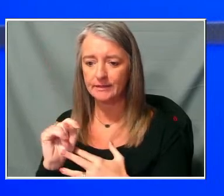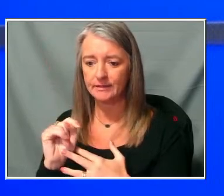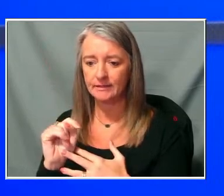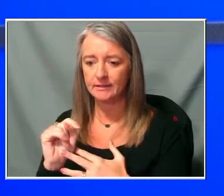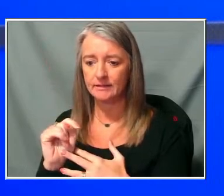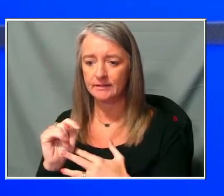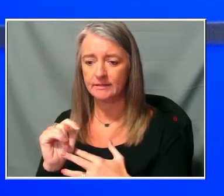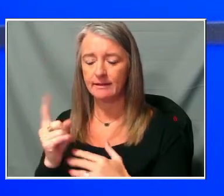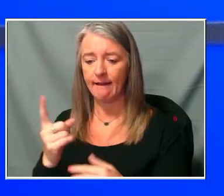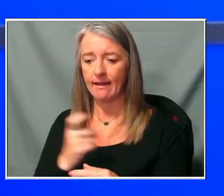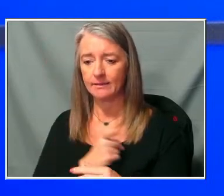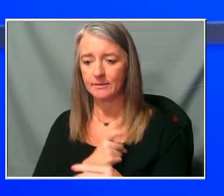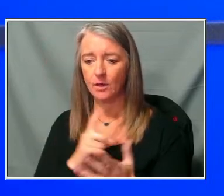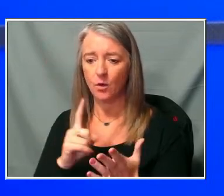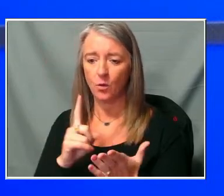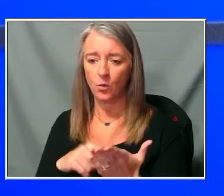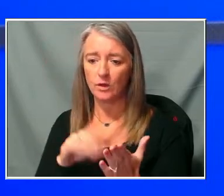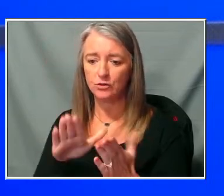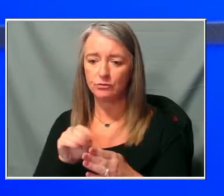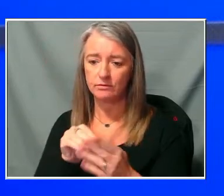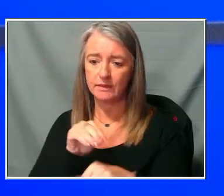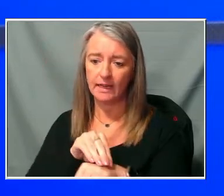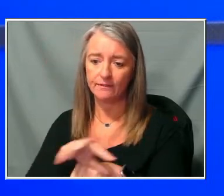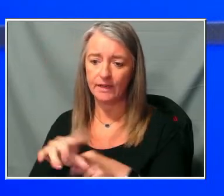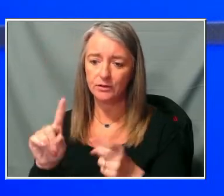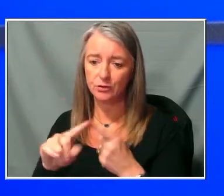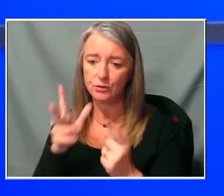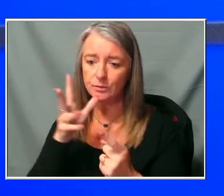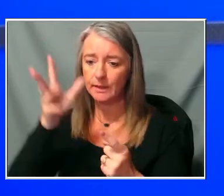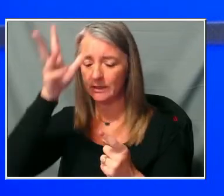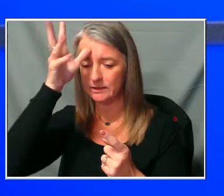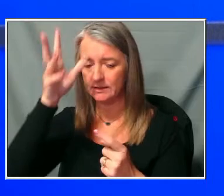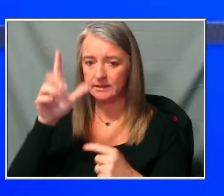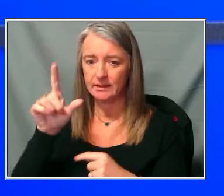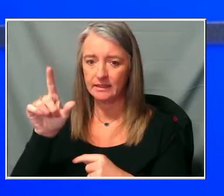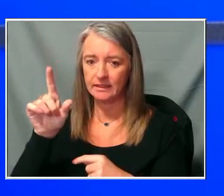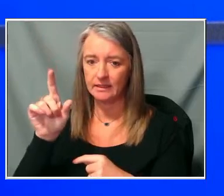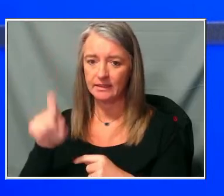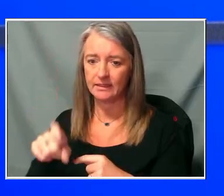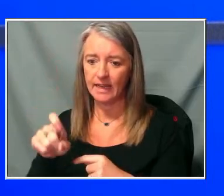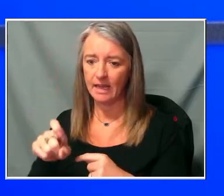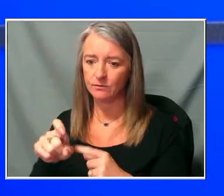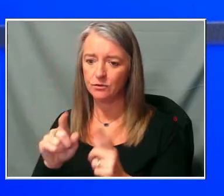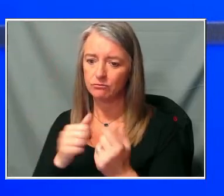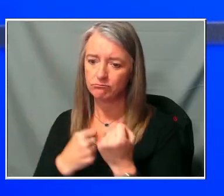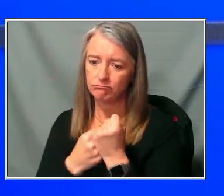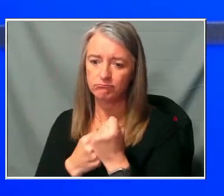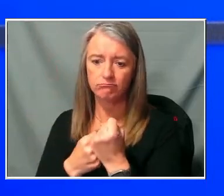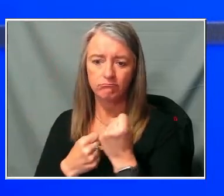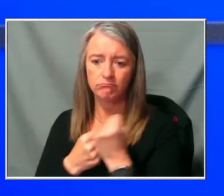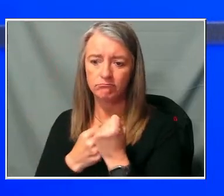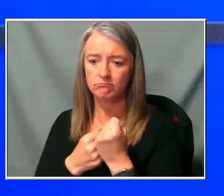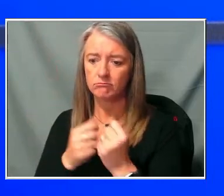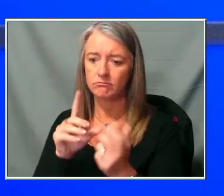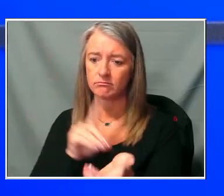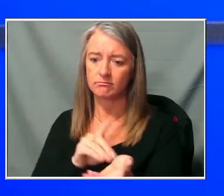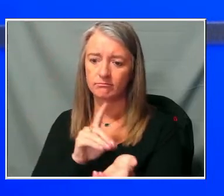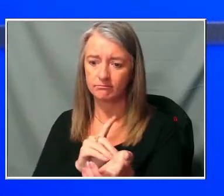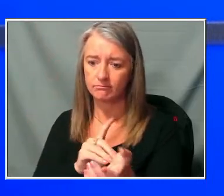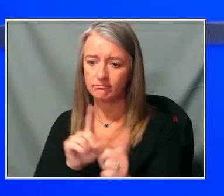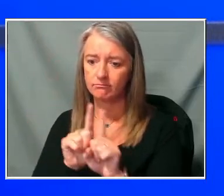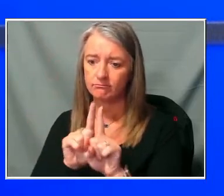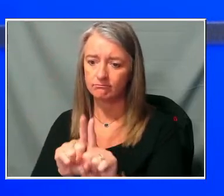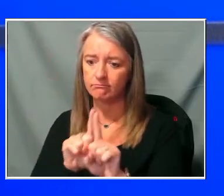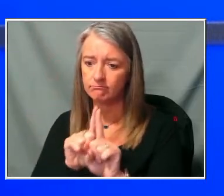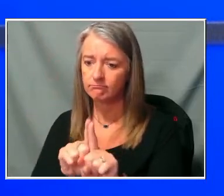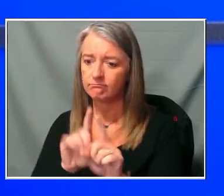ask me, you know, what's some advice you would give to parents? You got to go toe-to-toe with doctors. I mean, you got to be willing